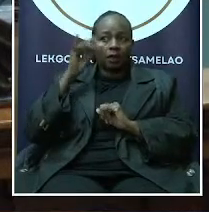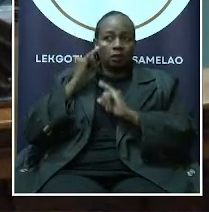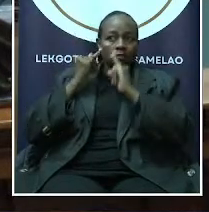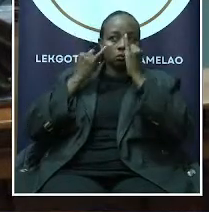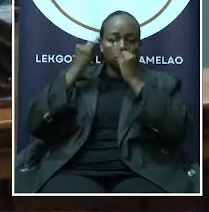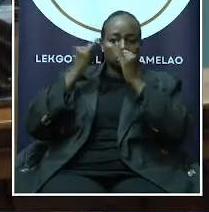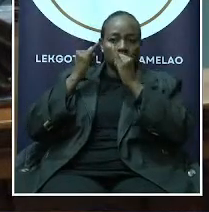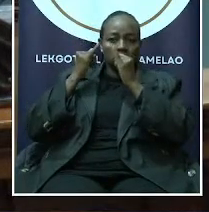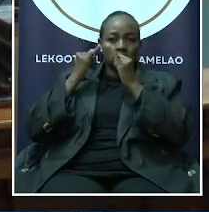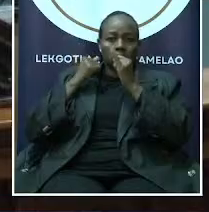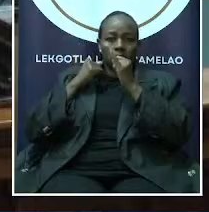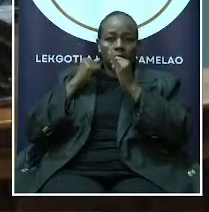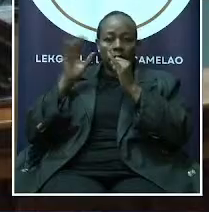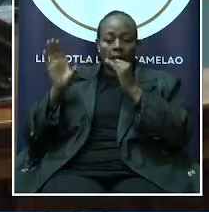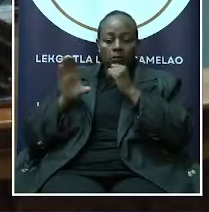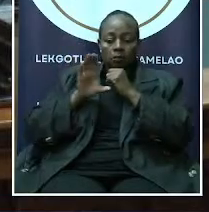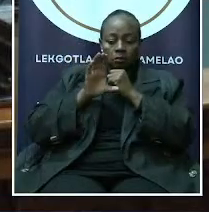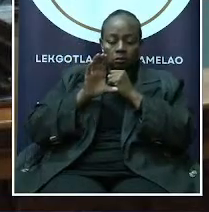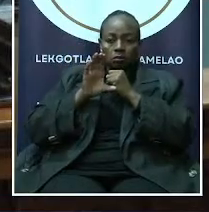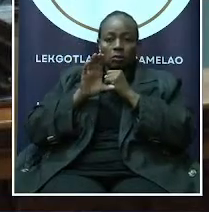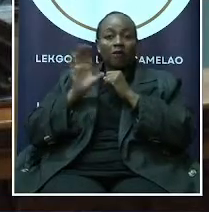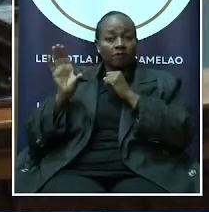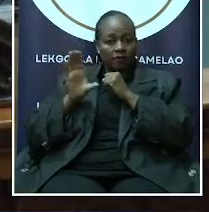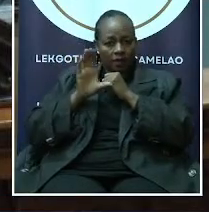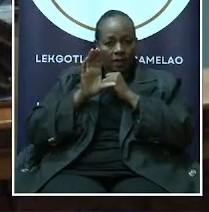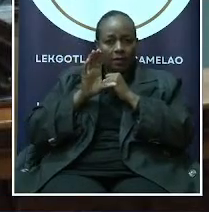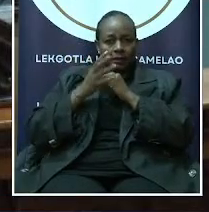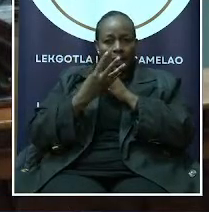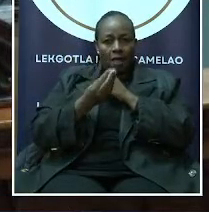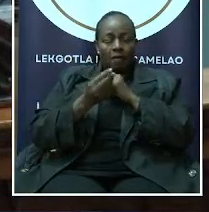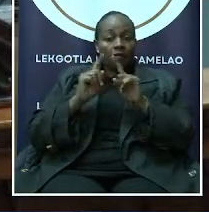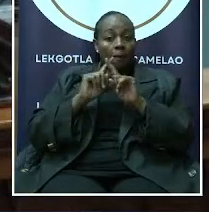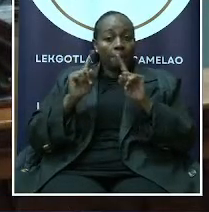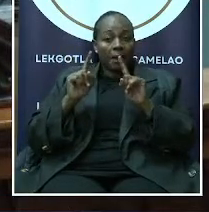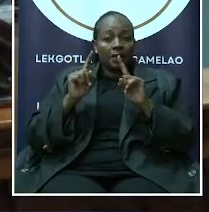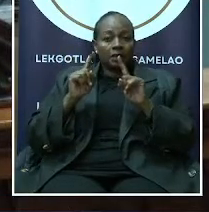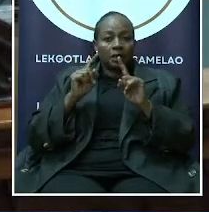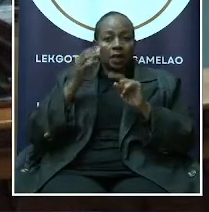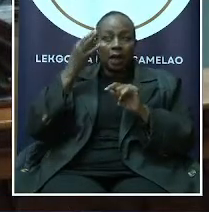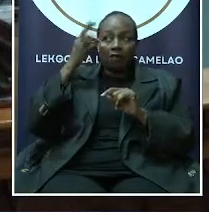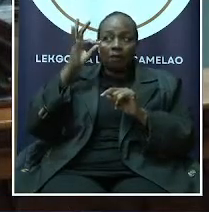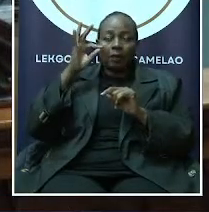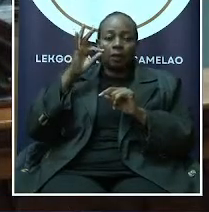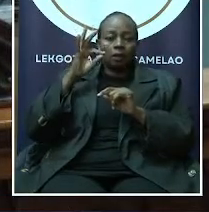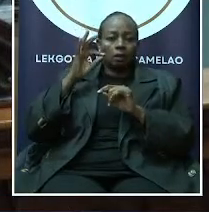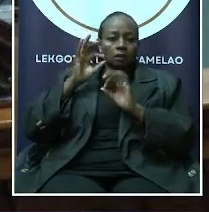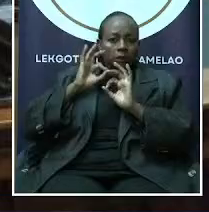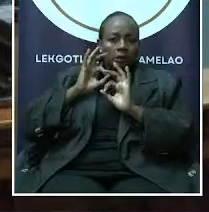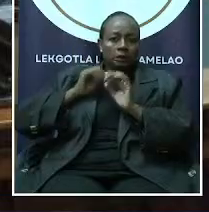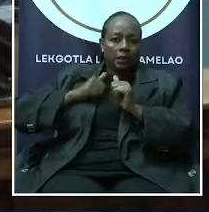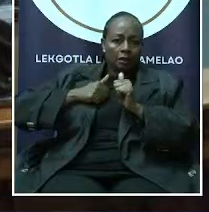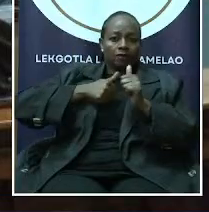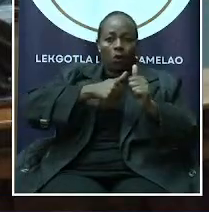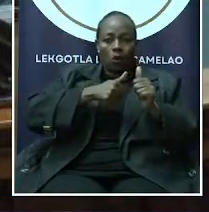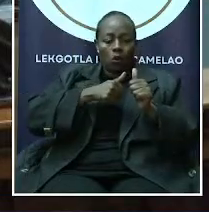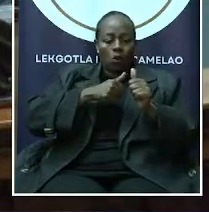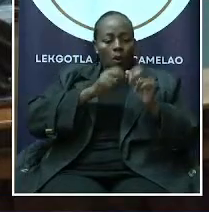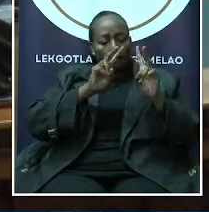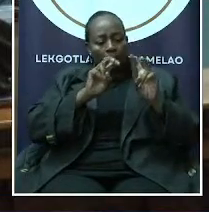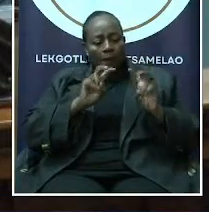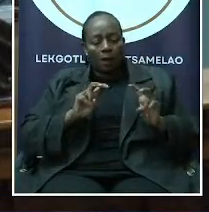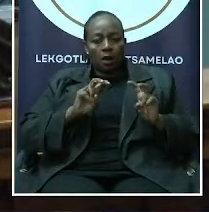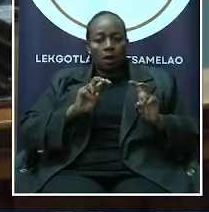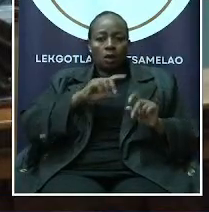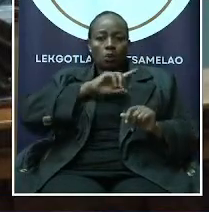meant to fund us. We definitely do. What we lack is the proper governance and the follow-through, because you will be